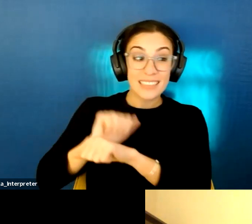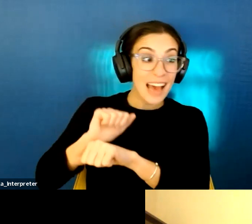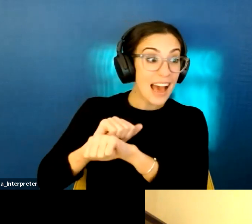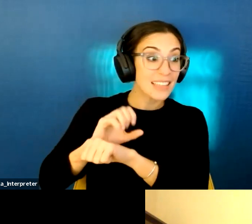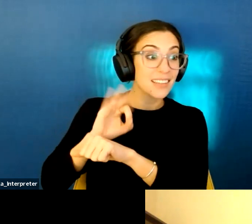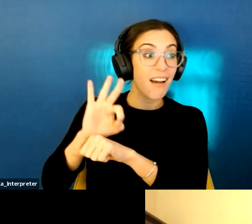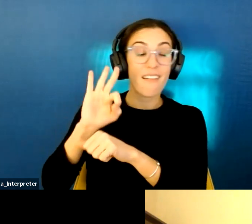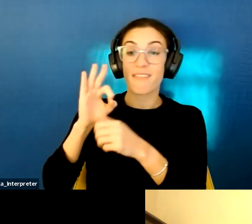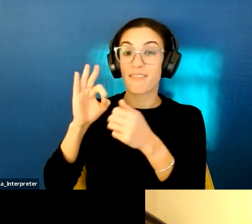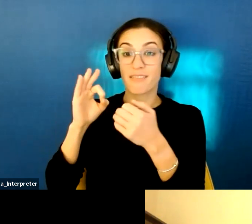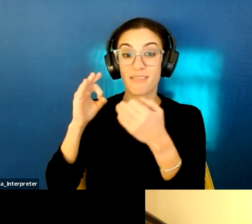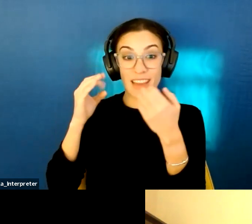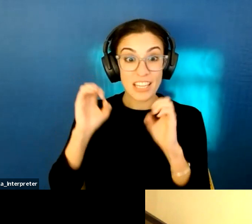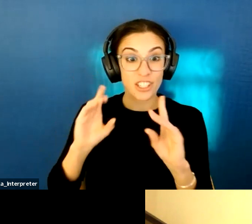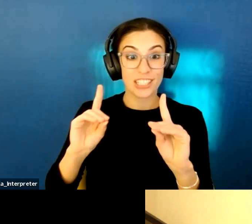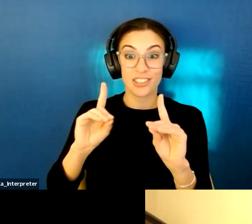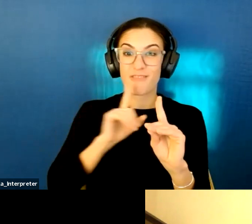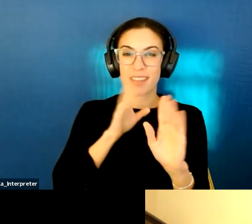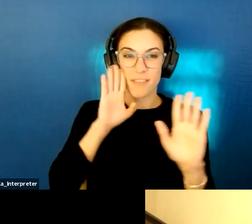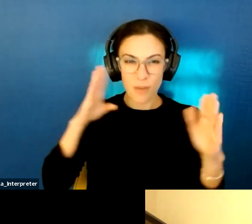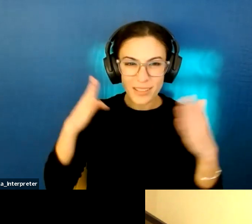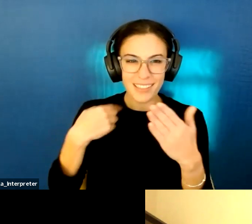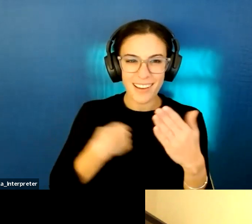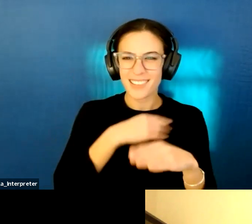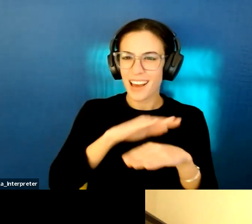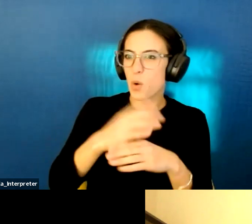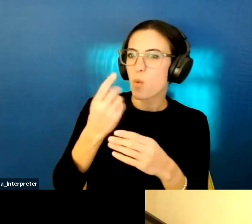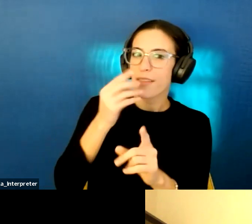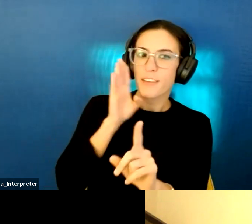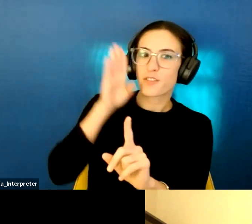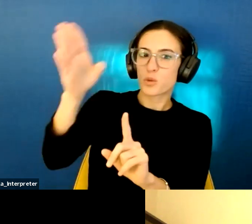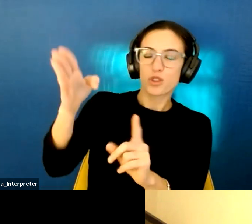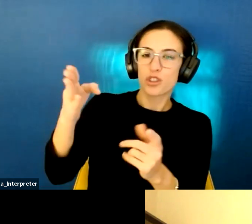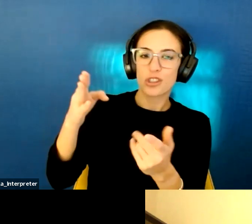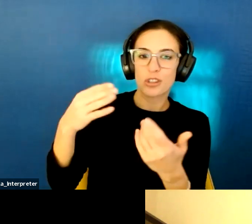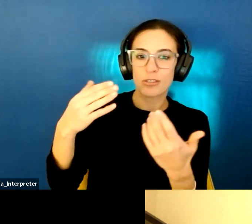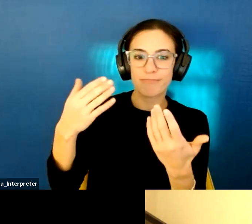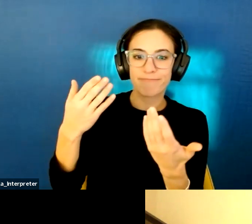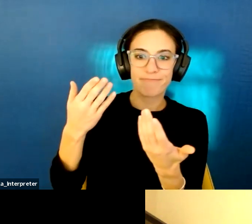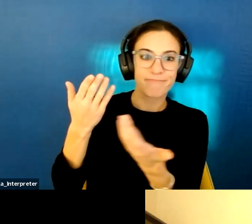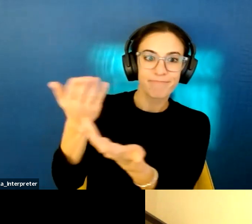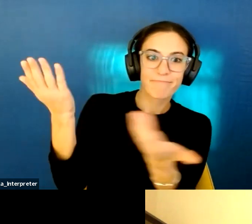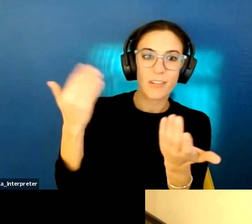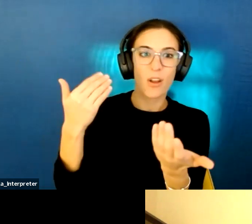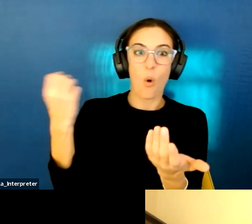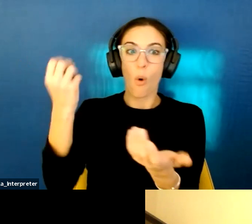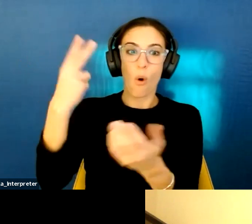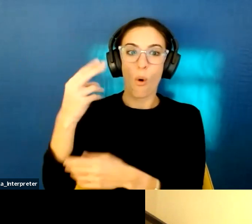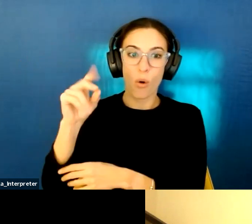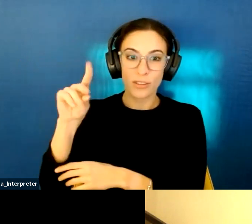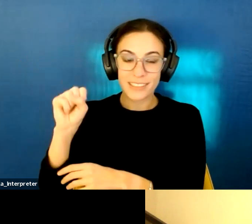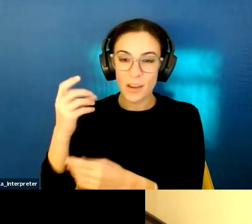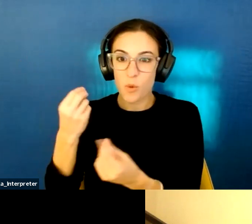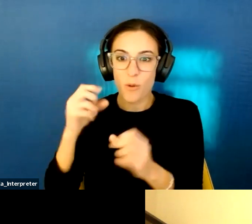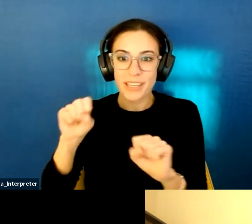really orienting us to this charge about the future, what the future holds and what we can do about it. And then we'll have a chance to bring everyone back